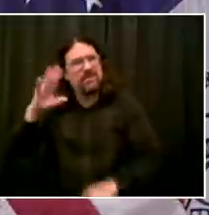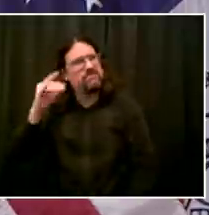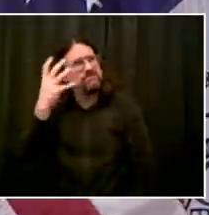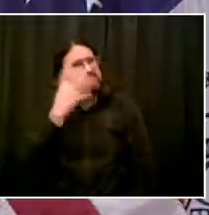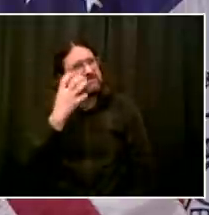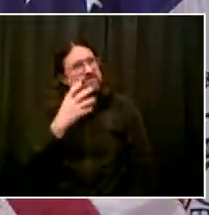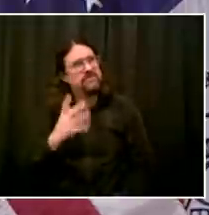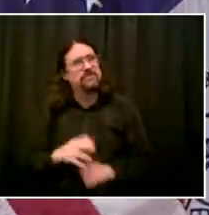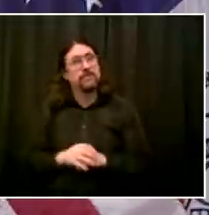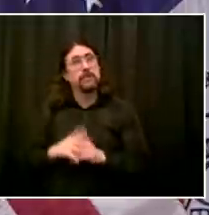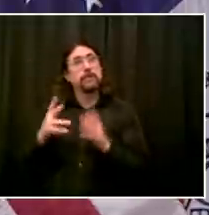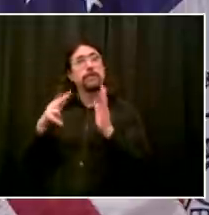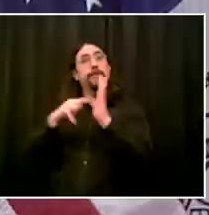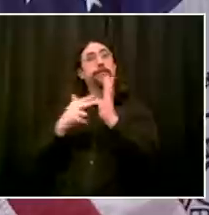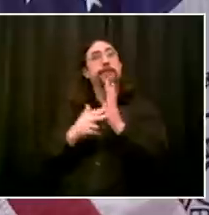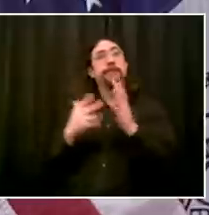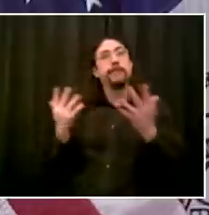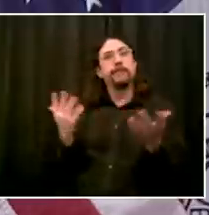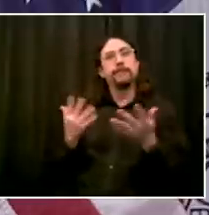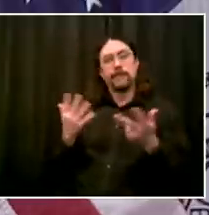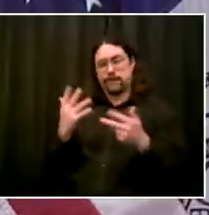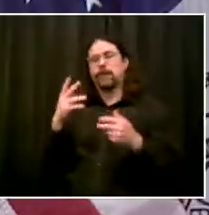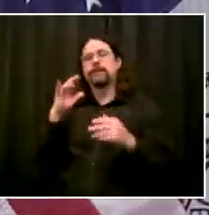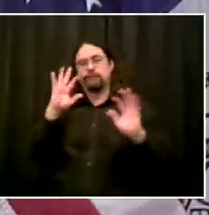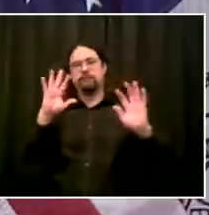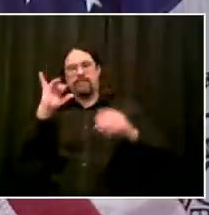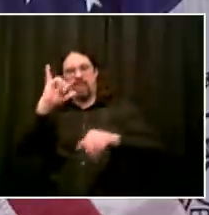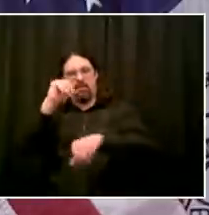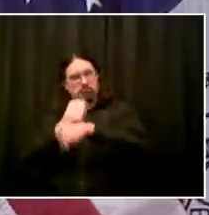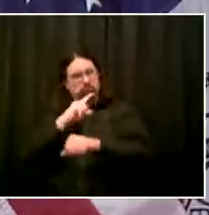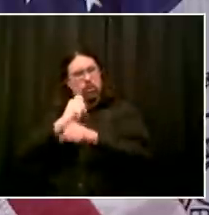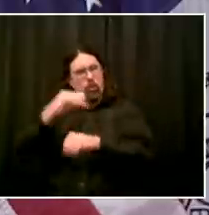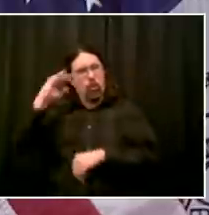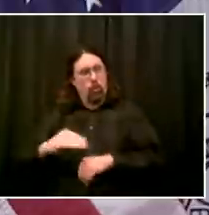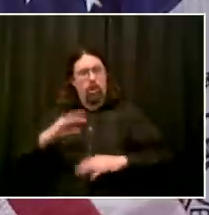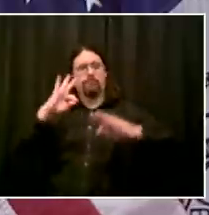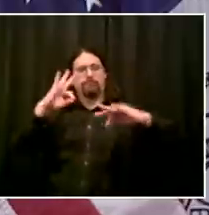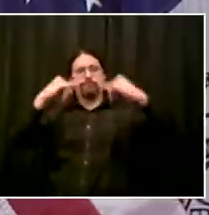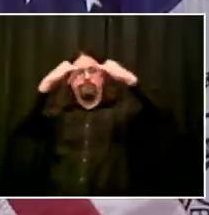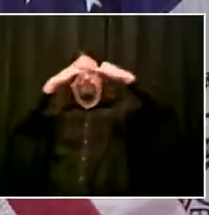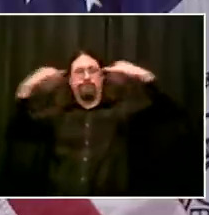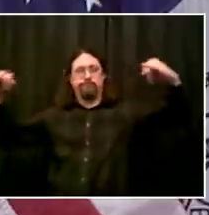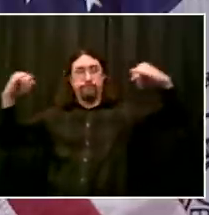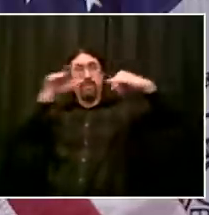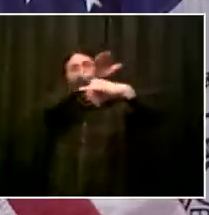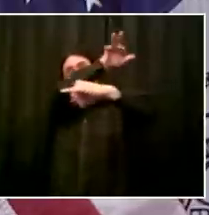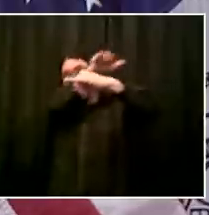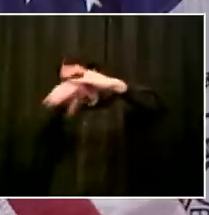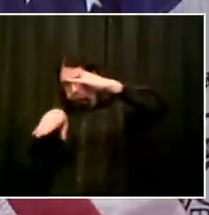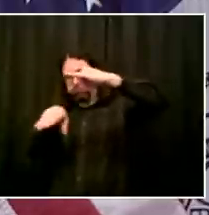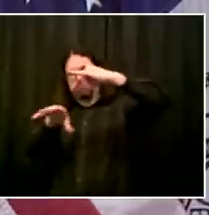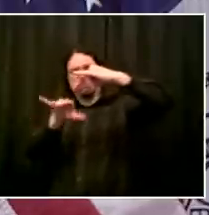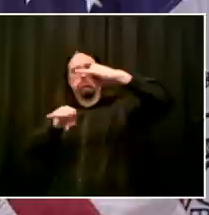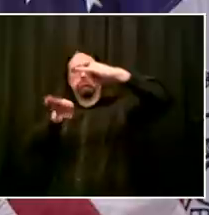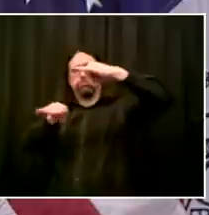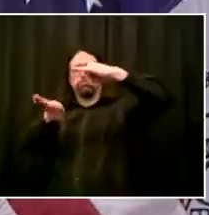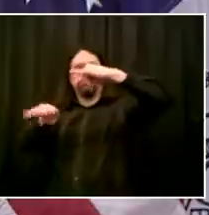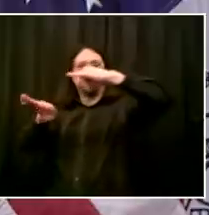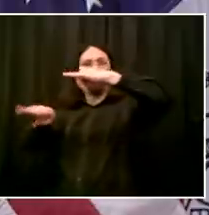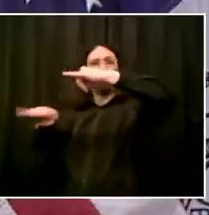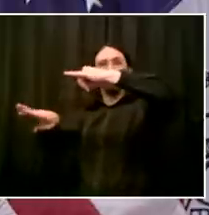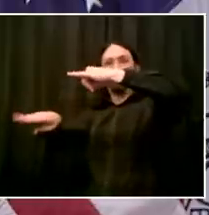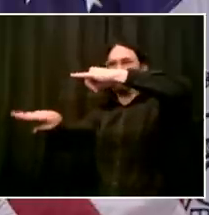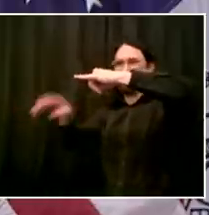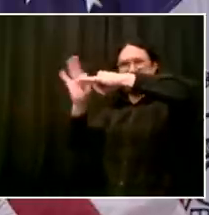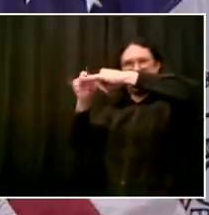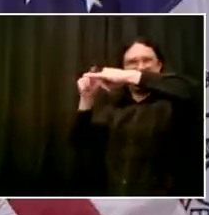to these thresholds for June, July, August, September, October, this year, next year, you would be fine. I mean, you still would be fighting